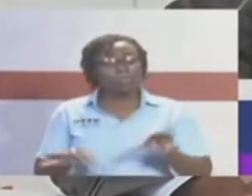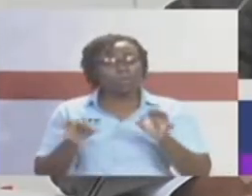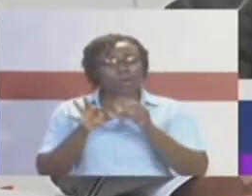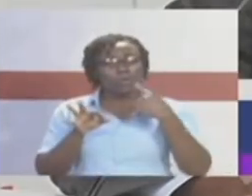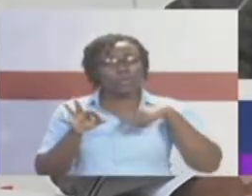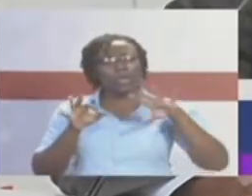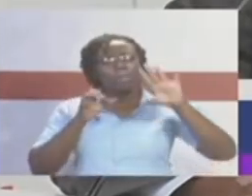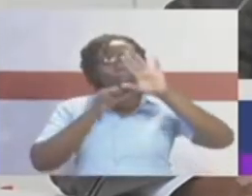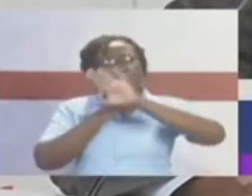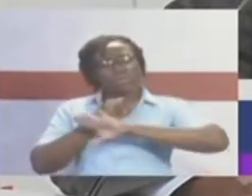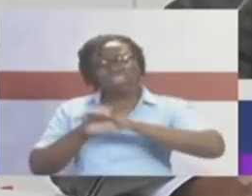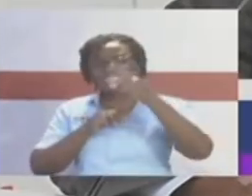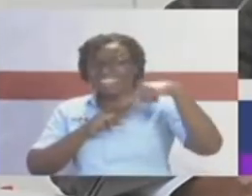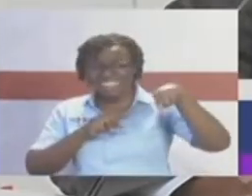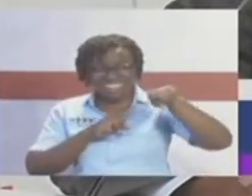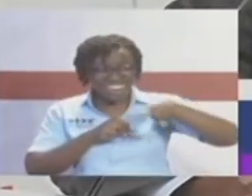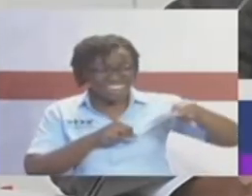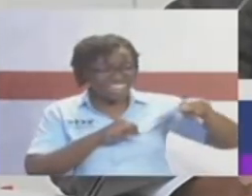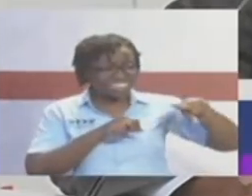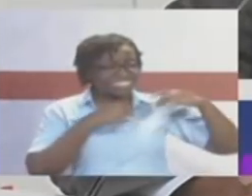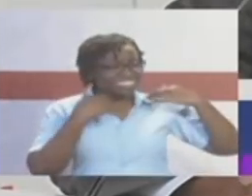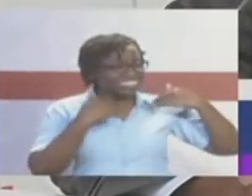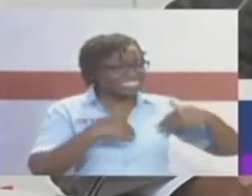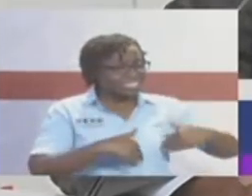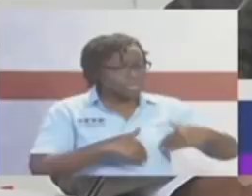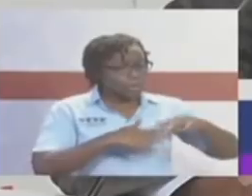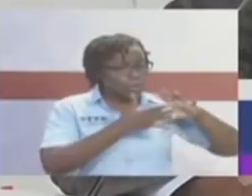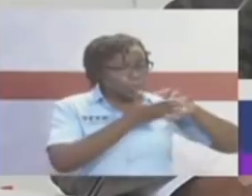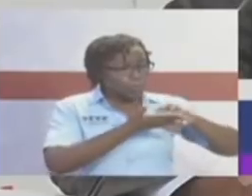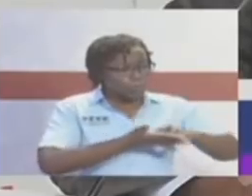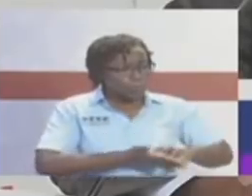our society, and the dialysis patients,